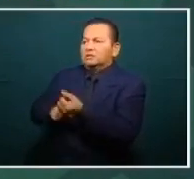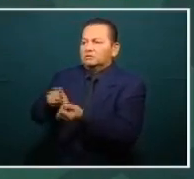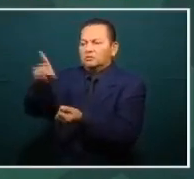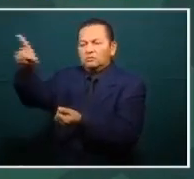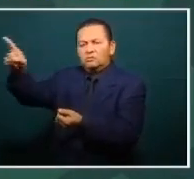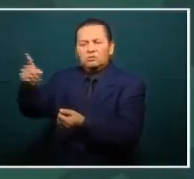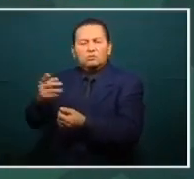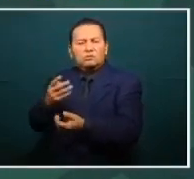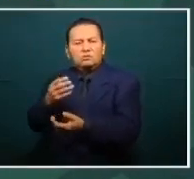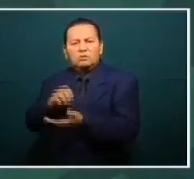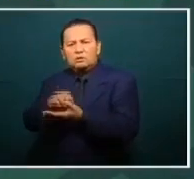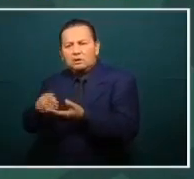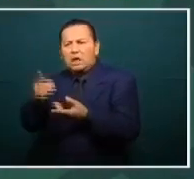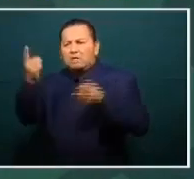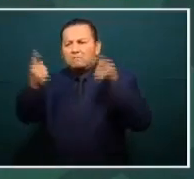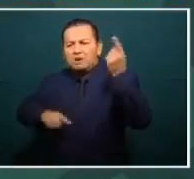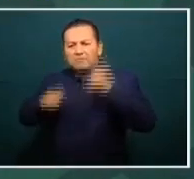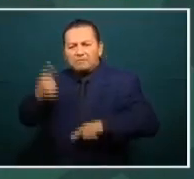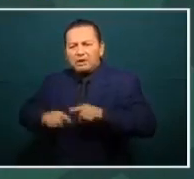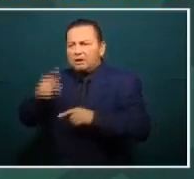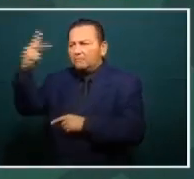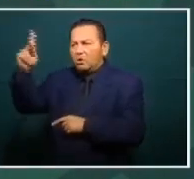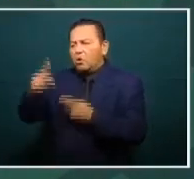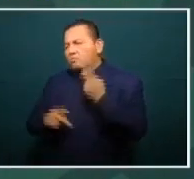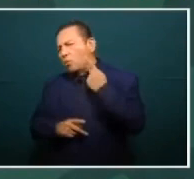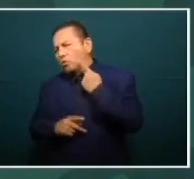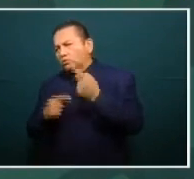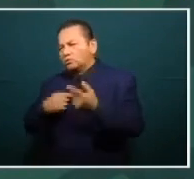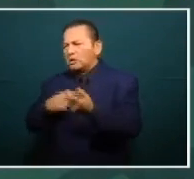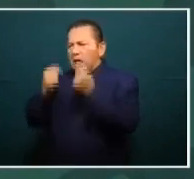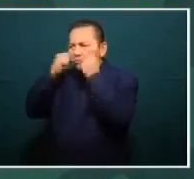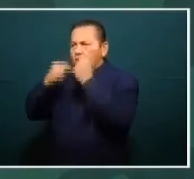involved in the internal life